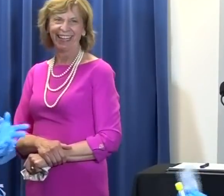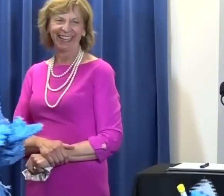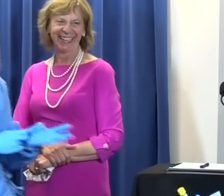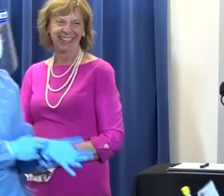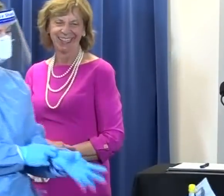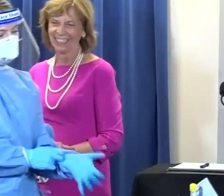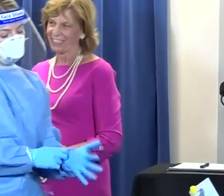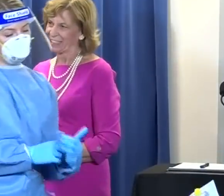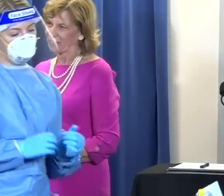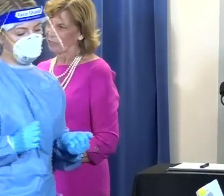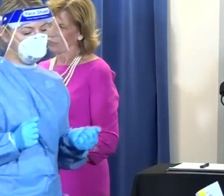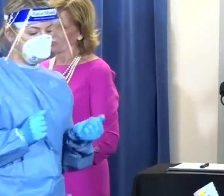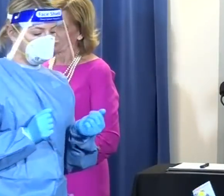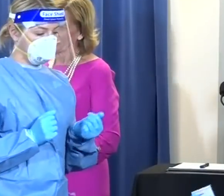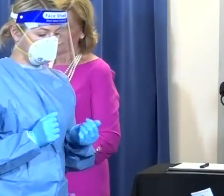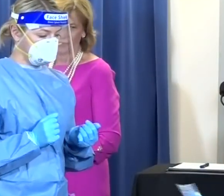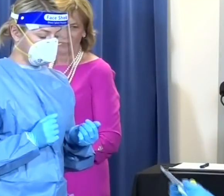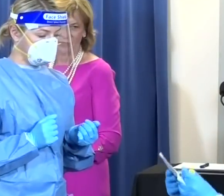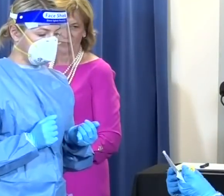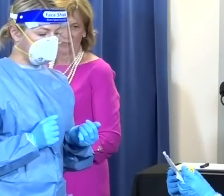it.